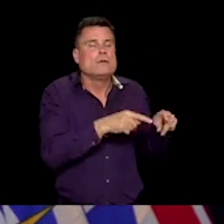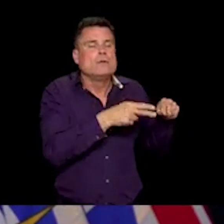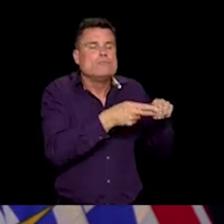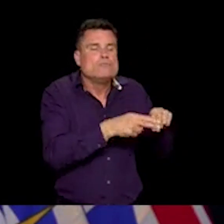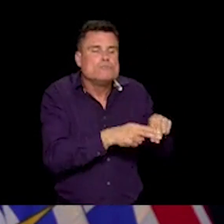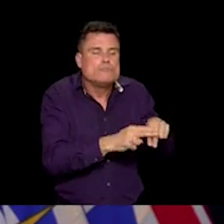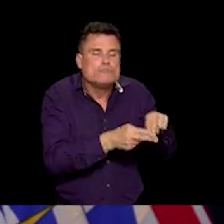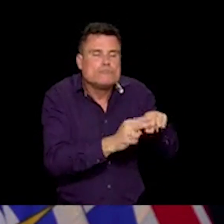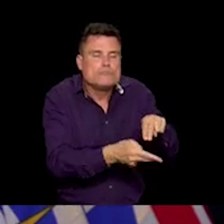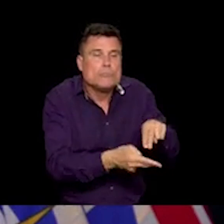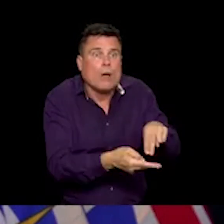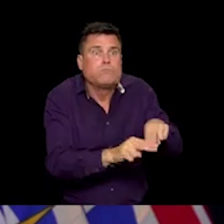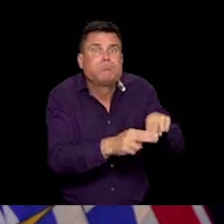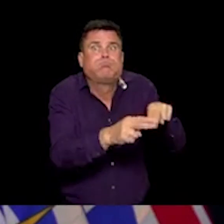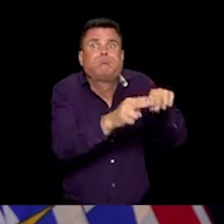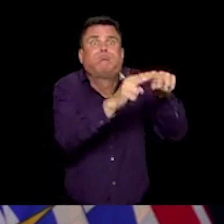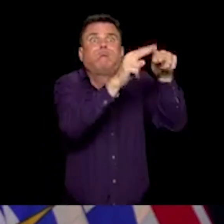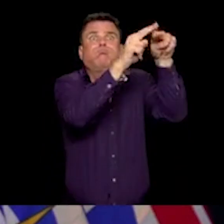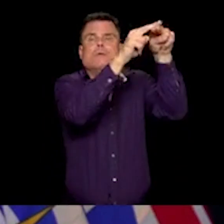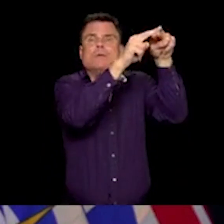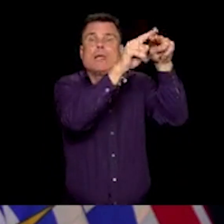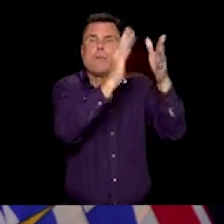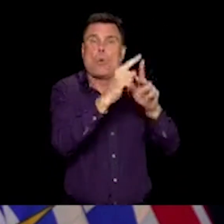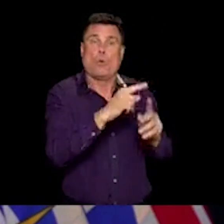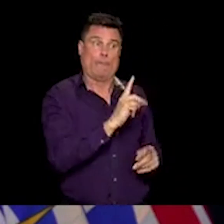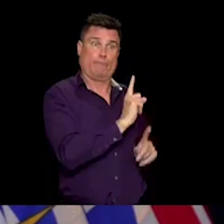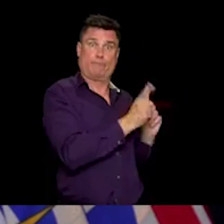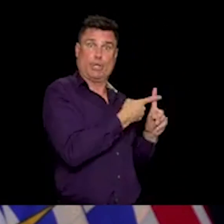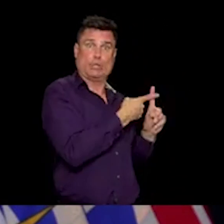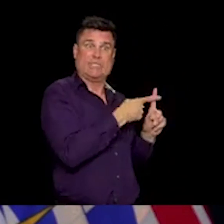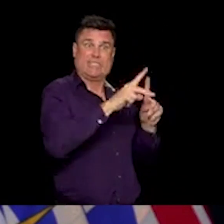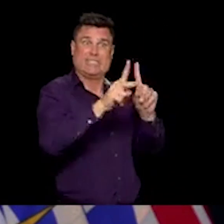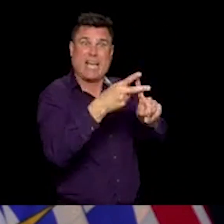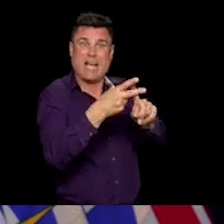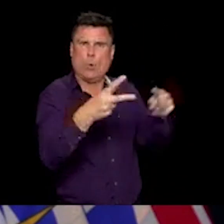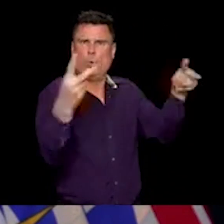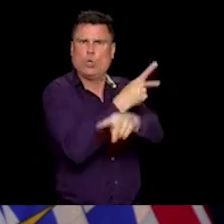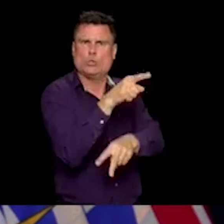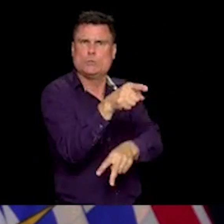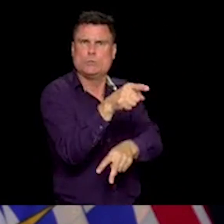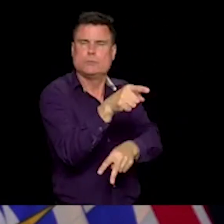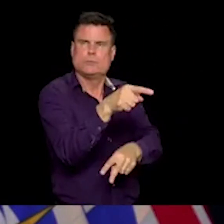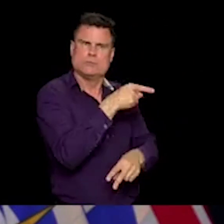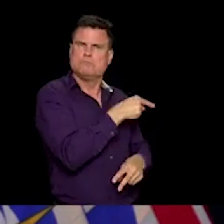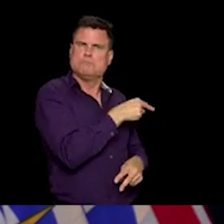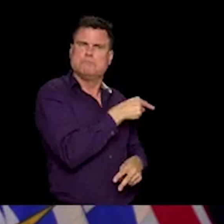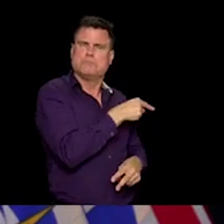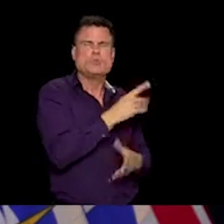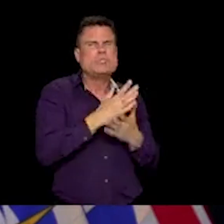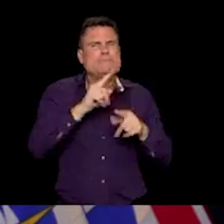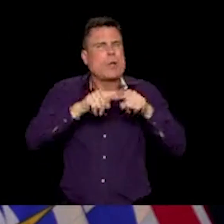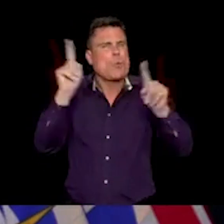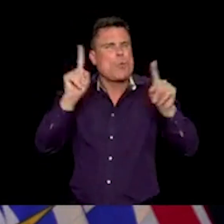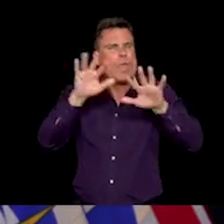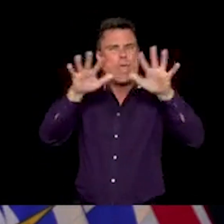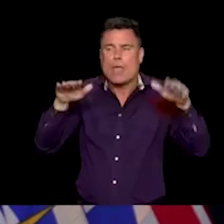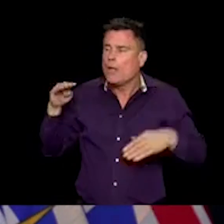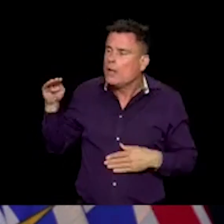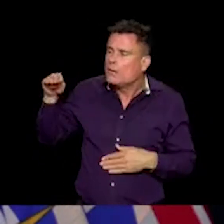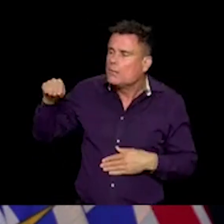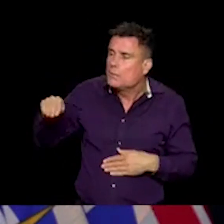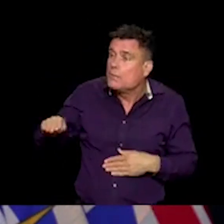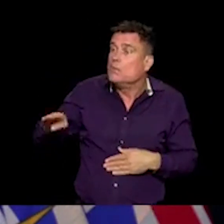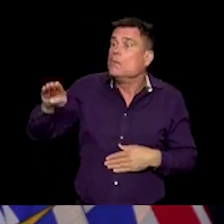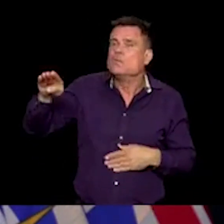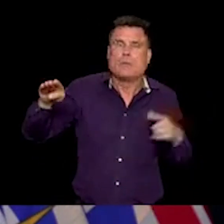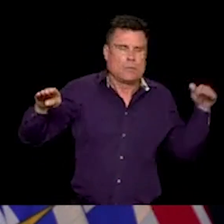some certainty that we are going to have respiratory illnesses in the fall, and we're going to have influenza, we're going to have RSV, we're going to have parainfluenza,